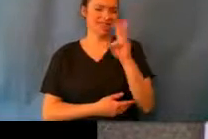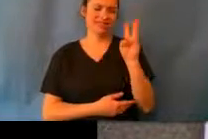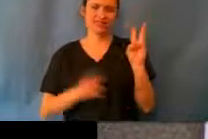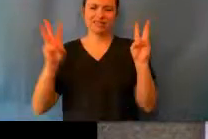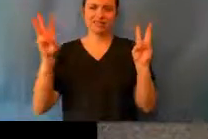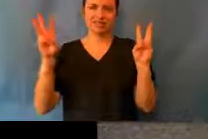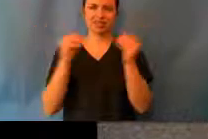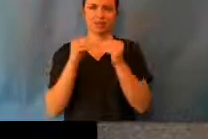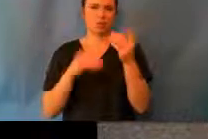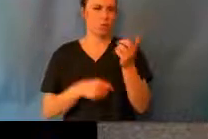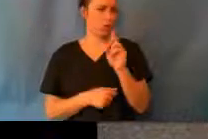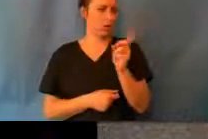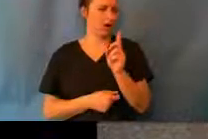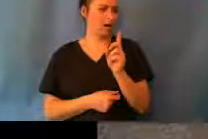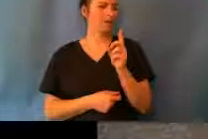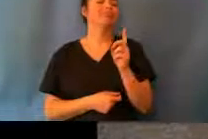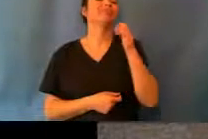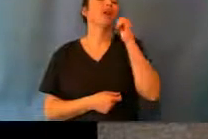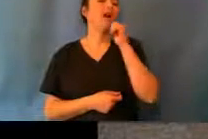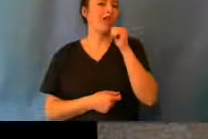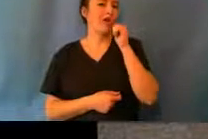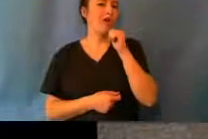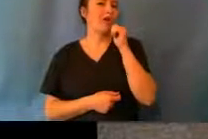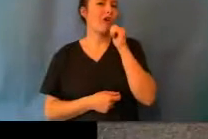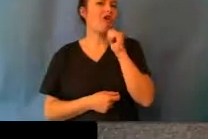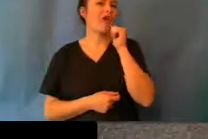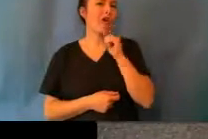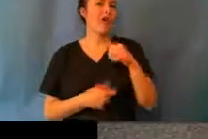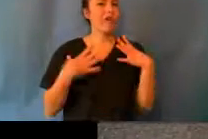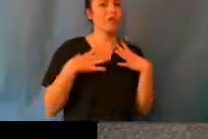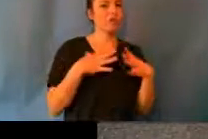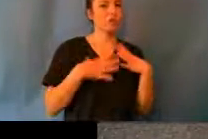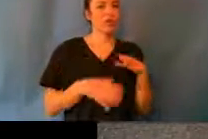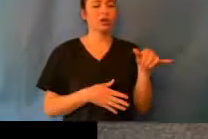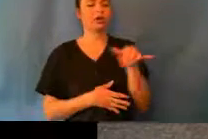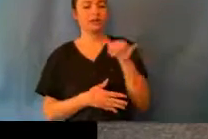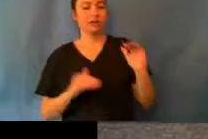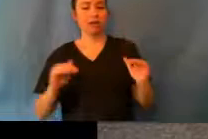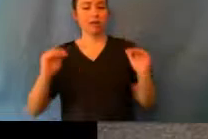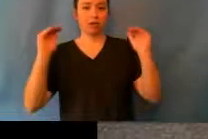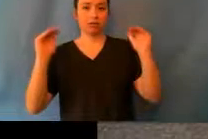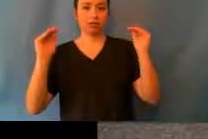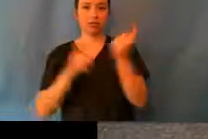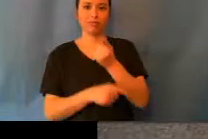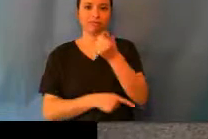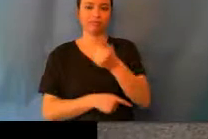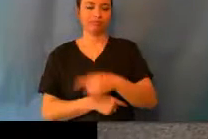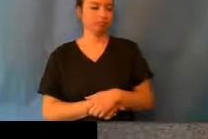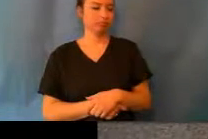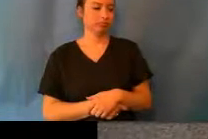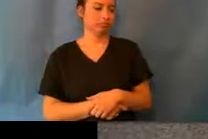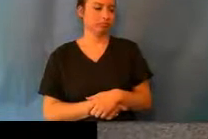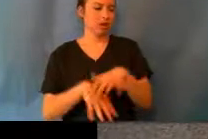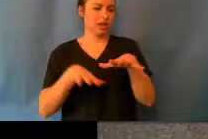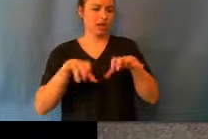units? Good, our little girl. So the girl and the sweater are the same height. What about